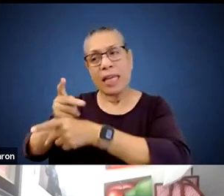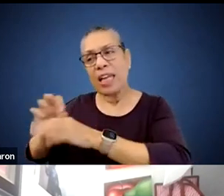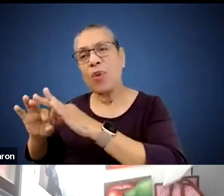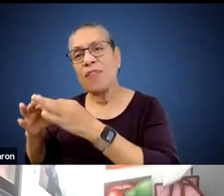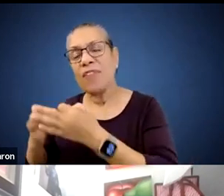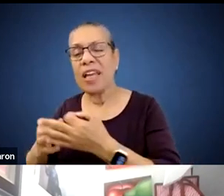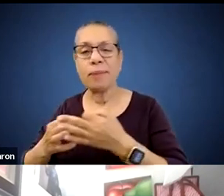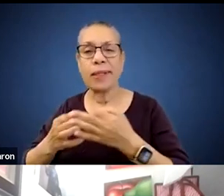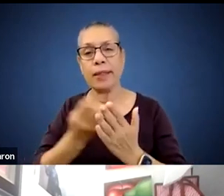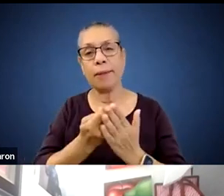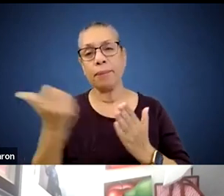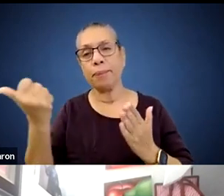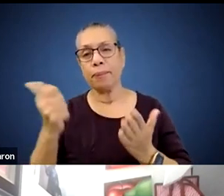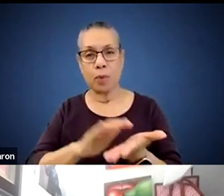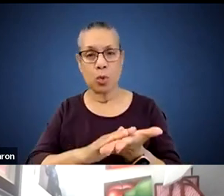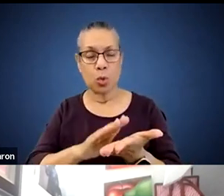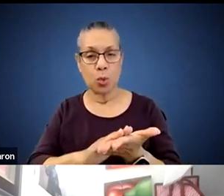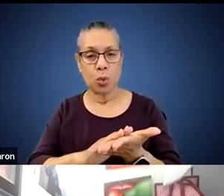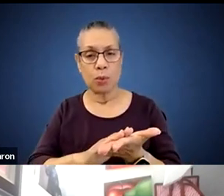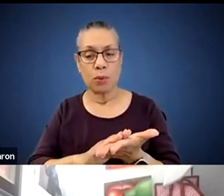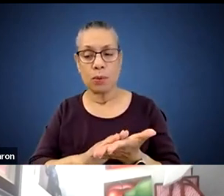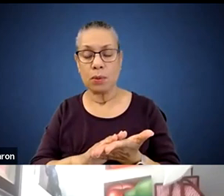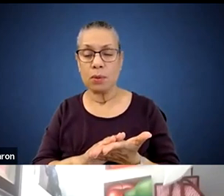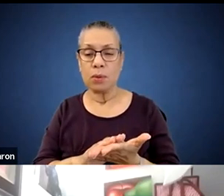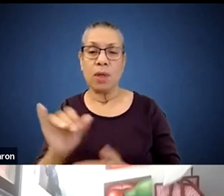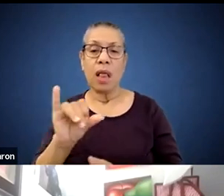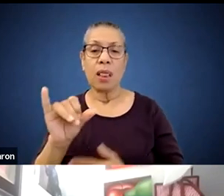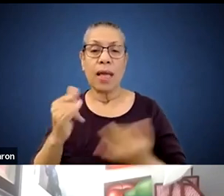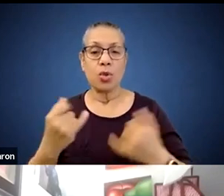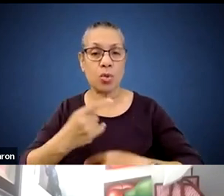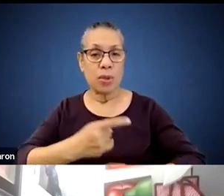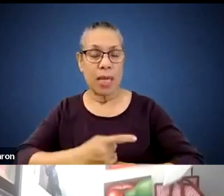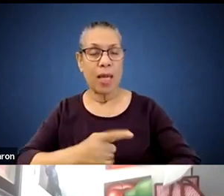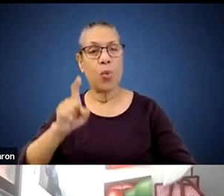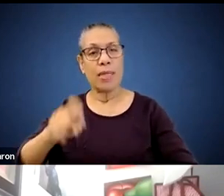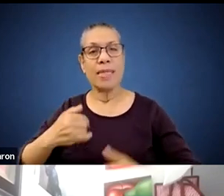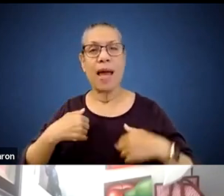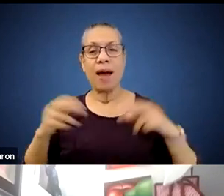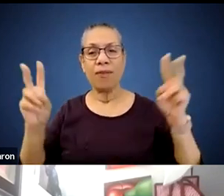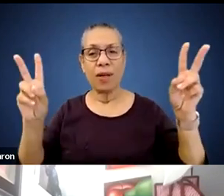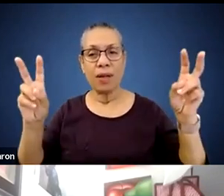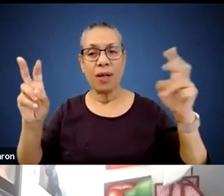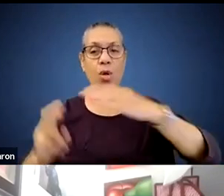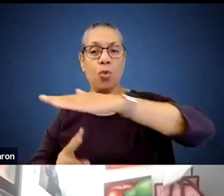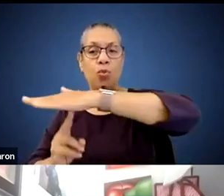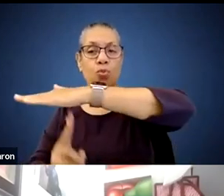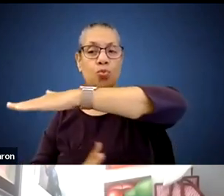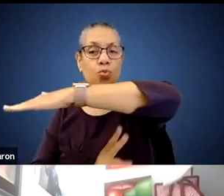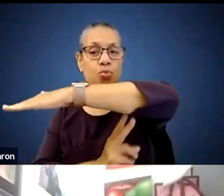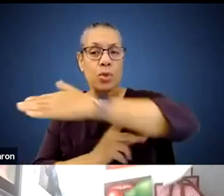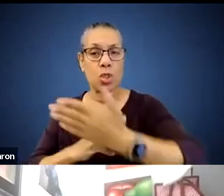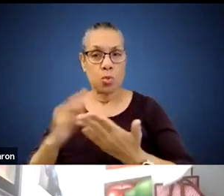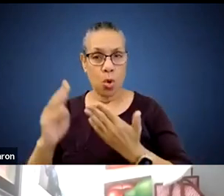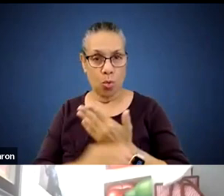out and so just as recent as today we talked about you know needing to develop a bridge program where they can start